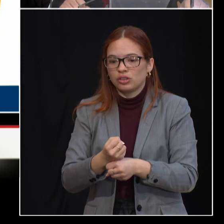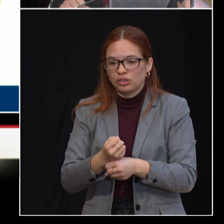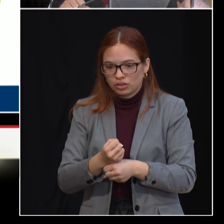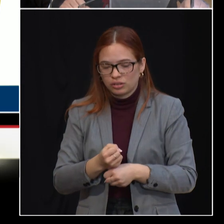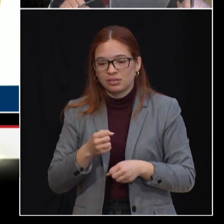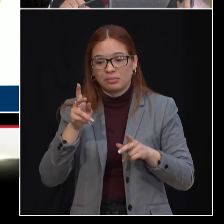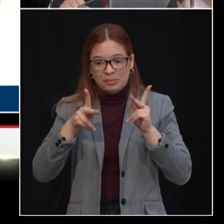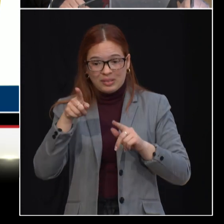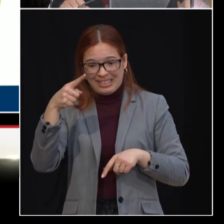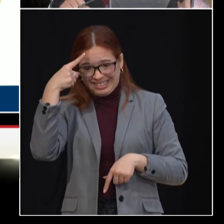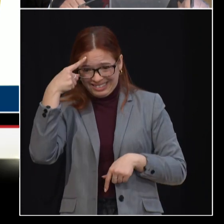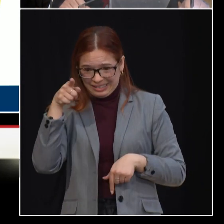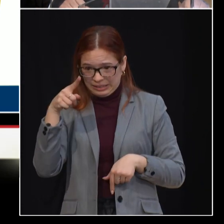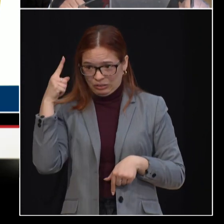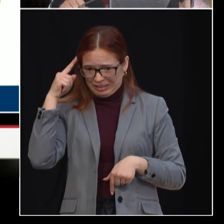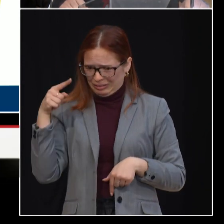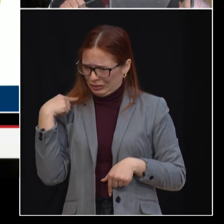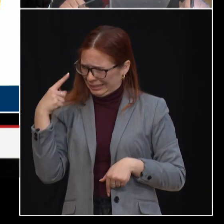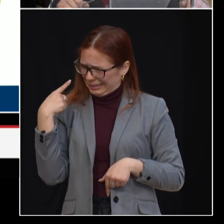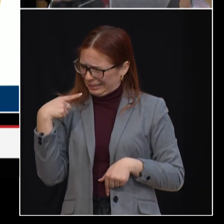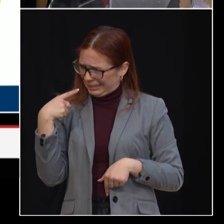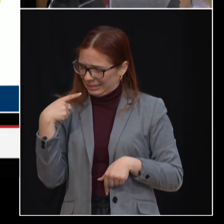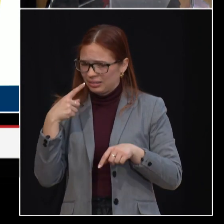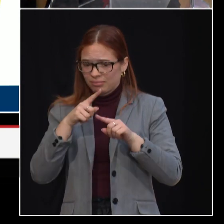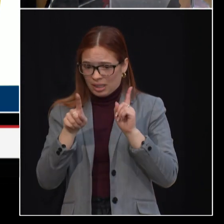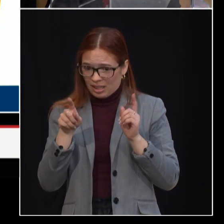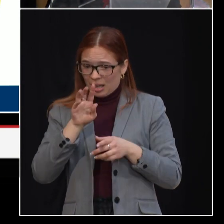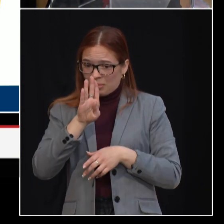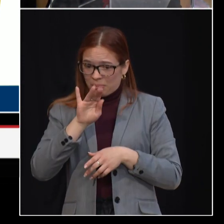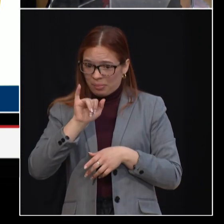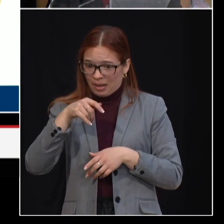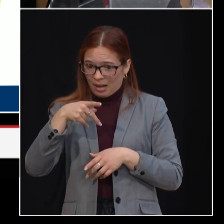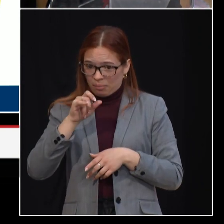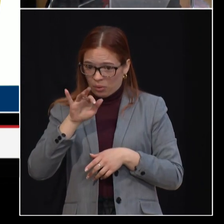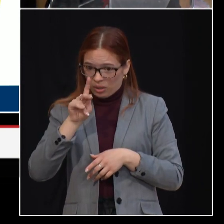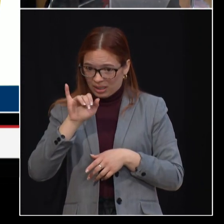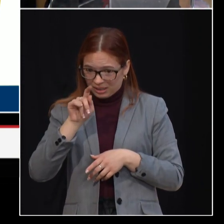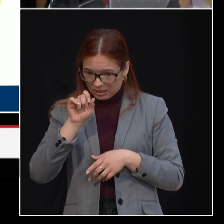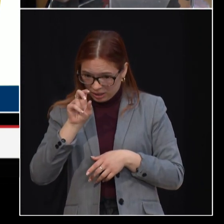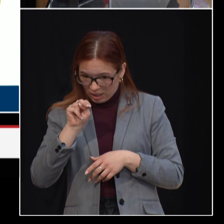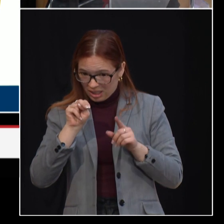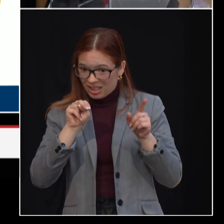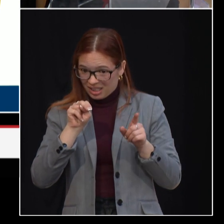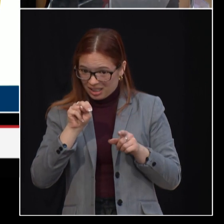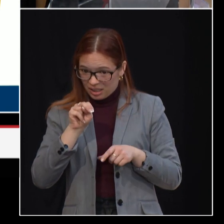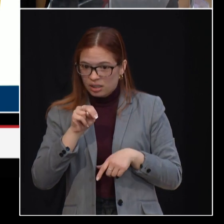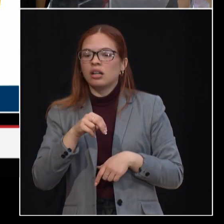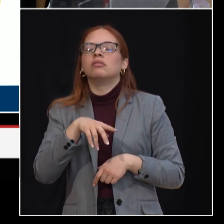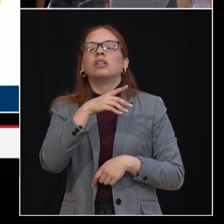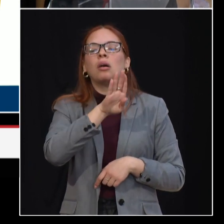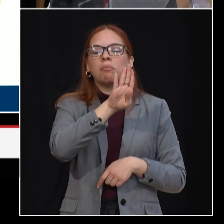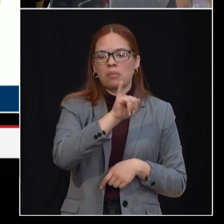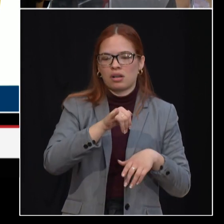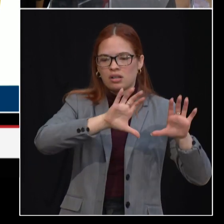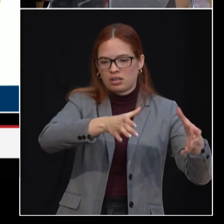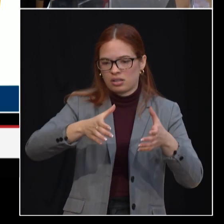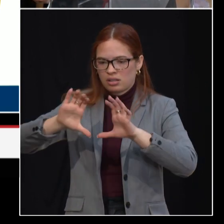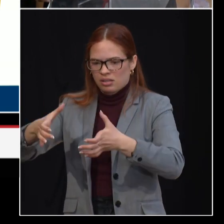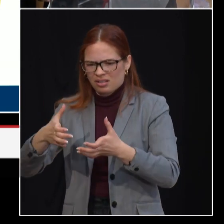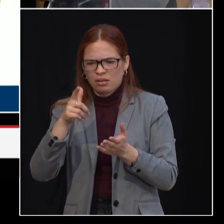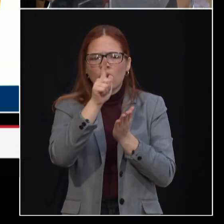Before the bipartisan infrastructure law, they thought, what would you do in the District of Columbia with an infrastructure plan or